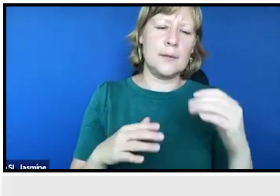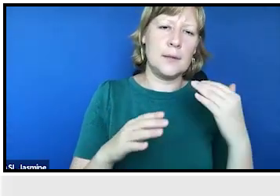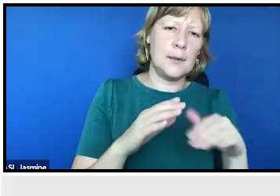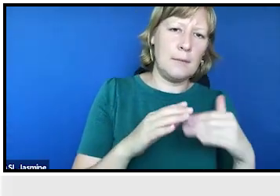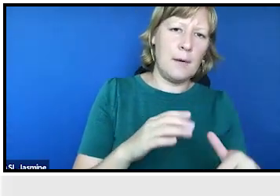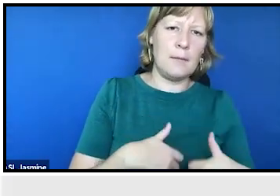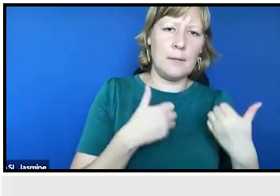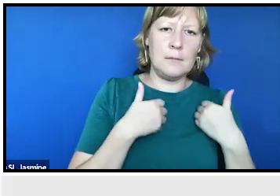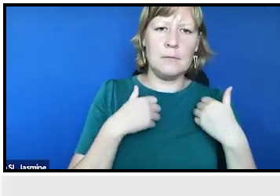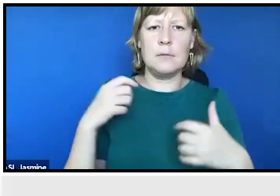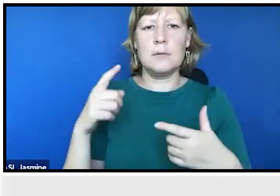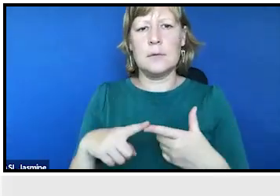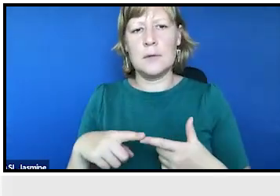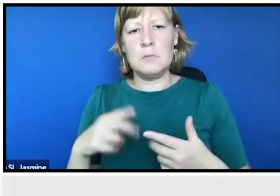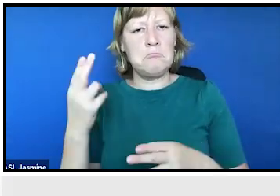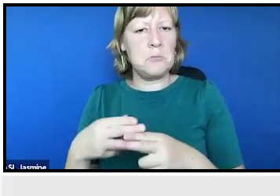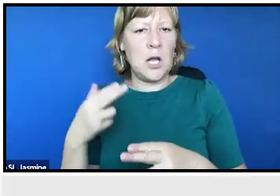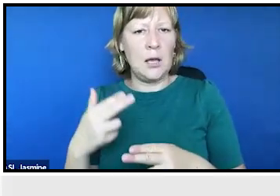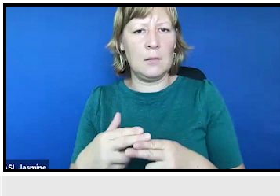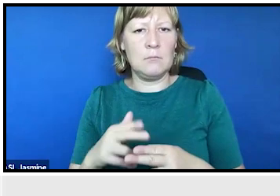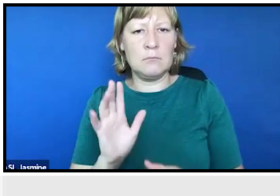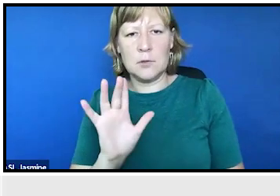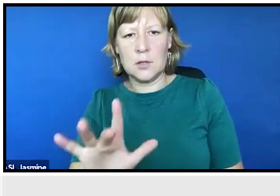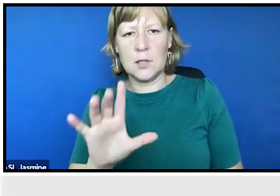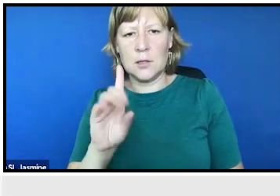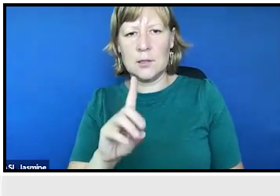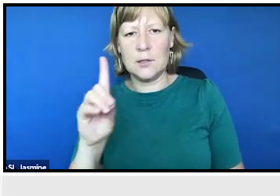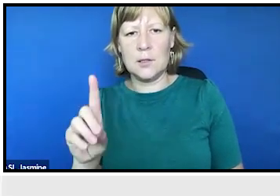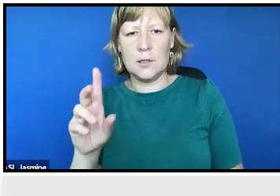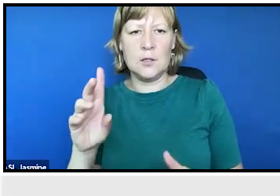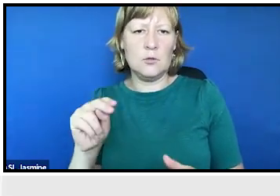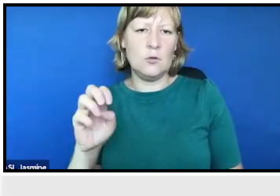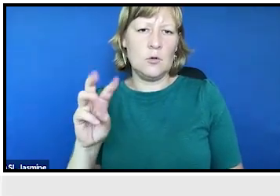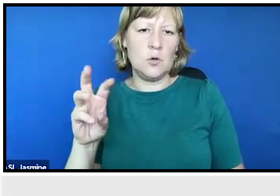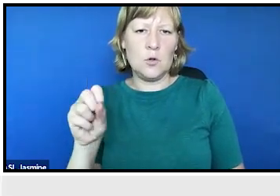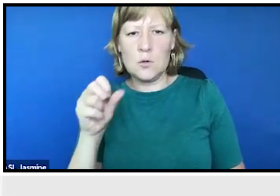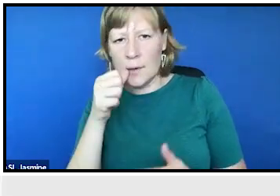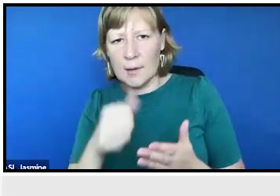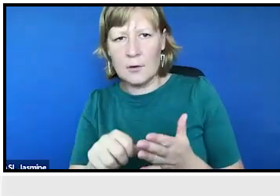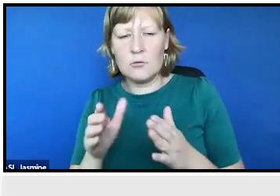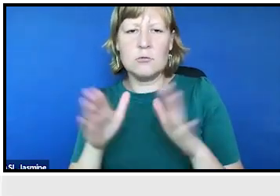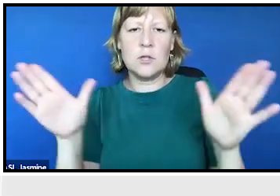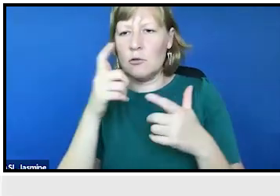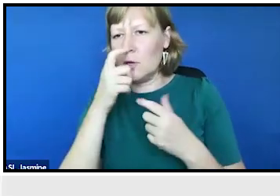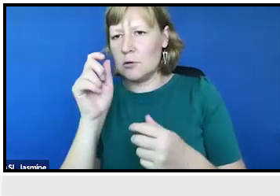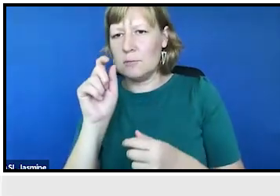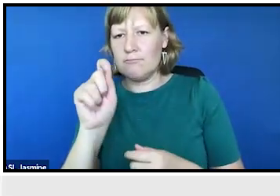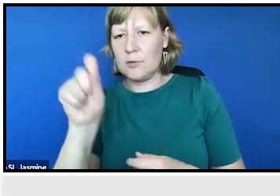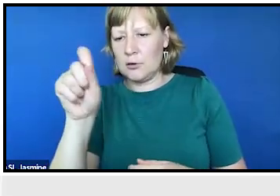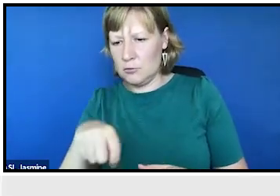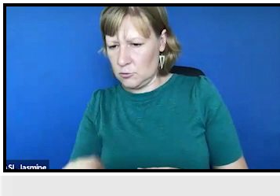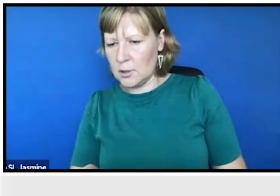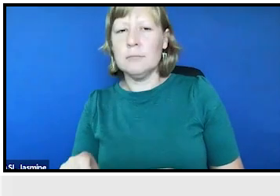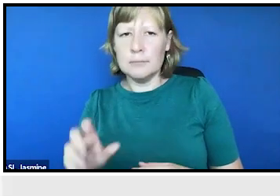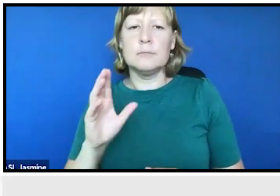in your name, and then it's just going to click on DD newsletters in general interest and then sign up. You'll get